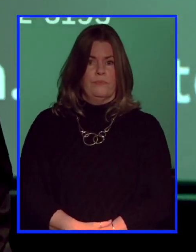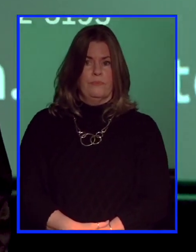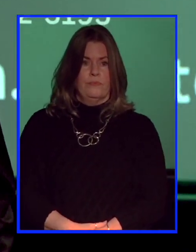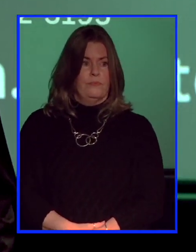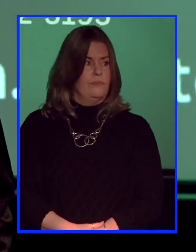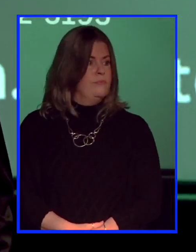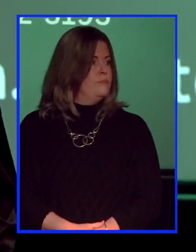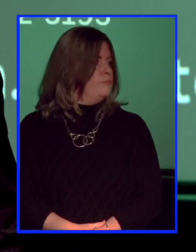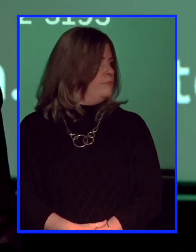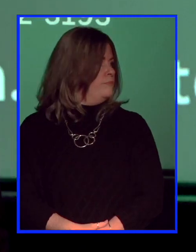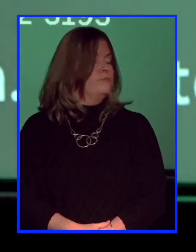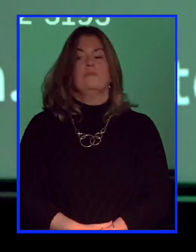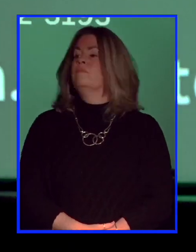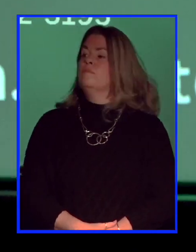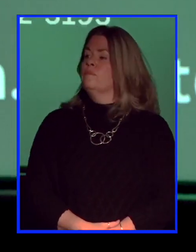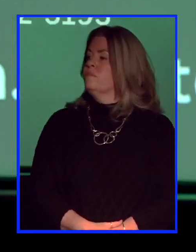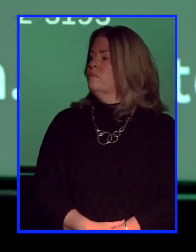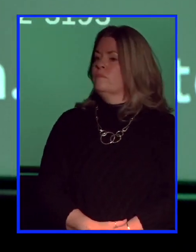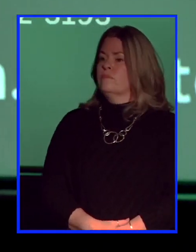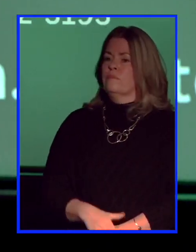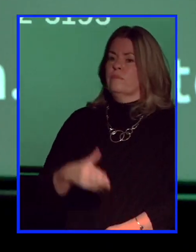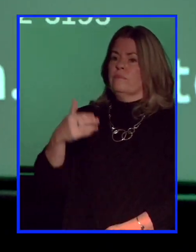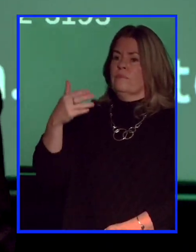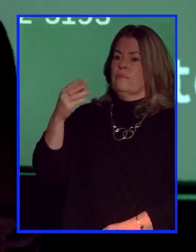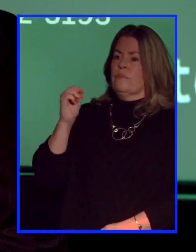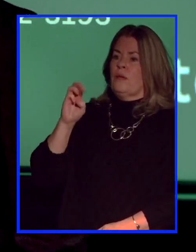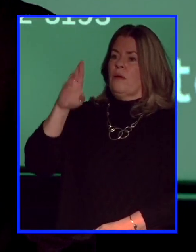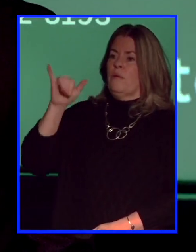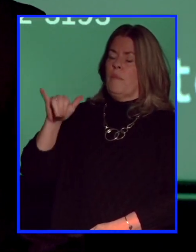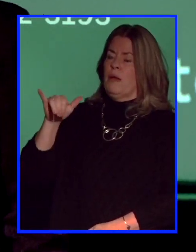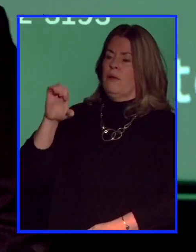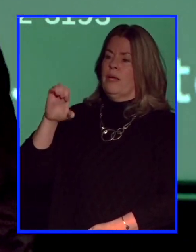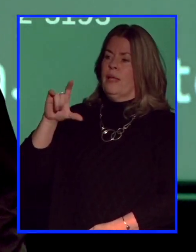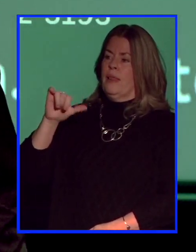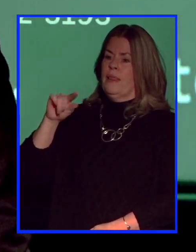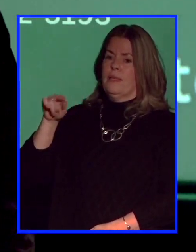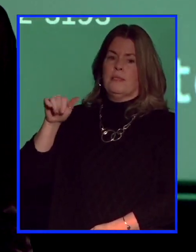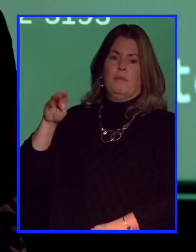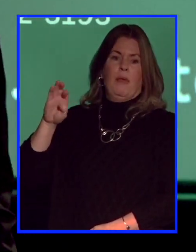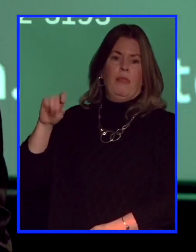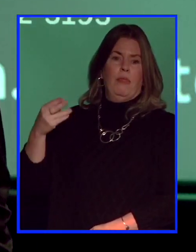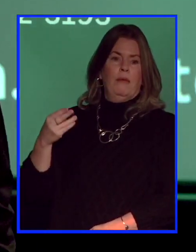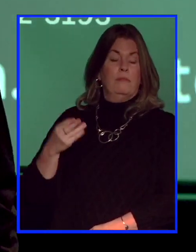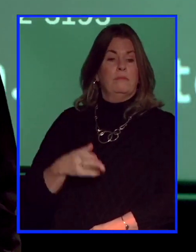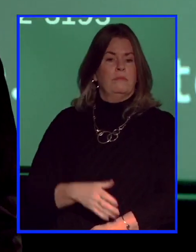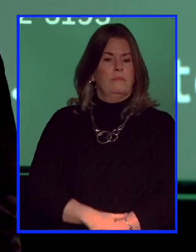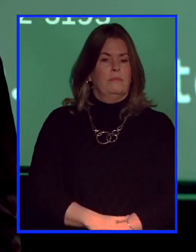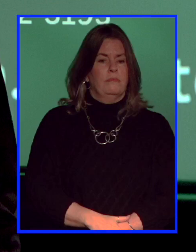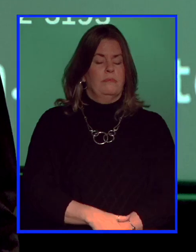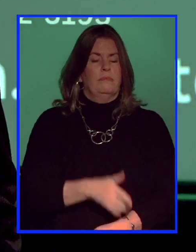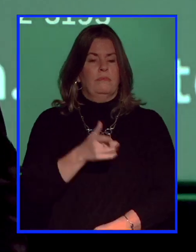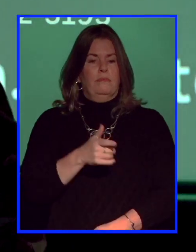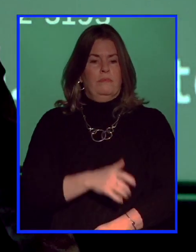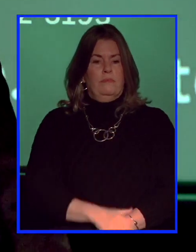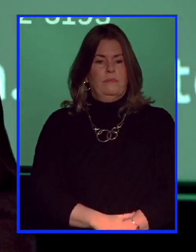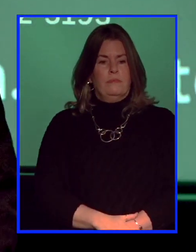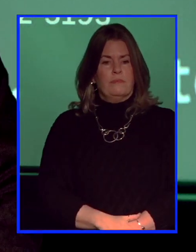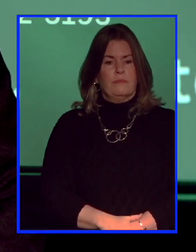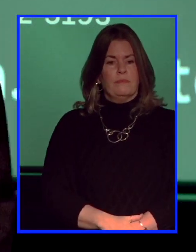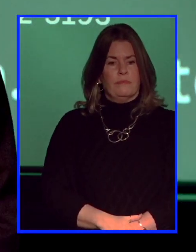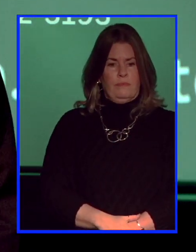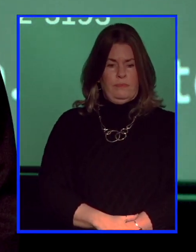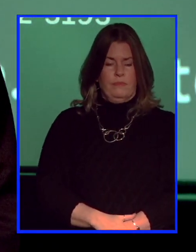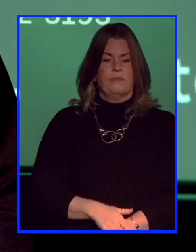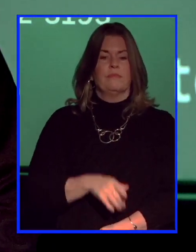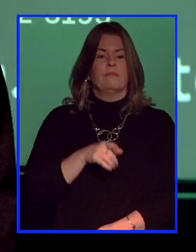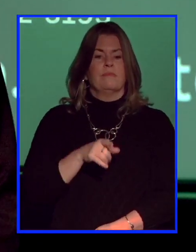Hi, my name is Mary Elizabeth Gay, and I am a special spec for